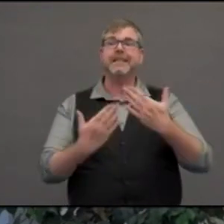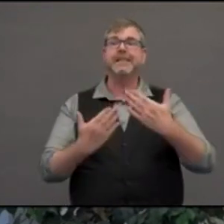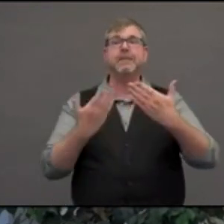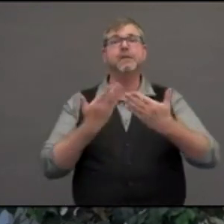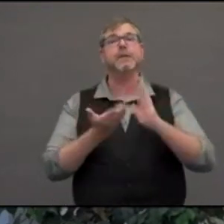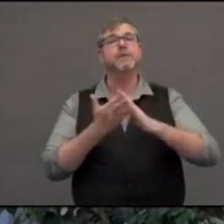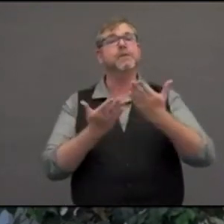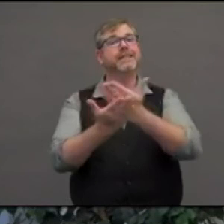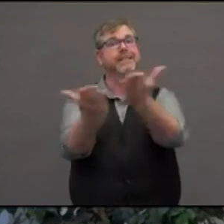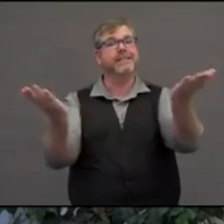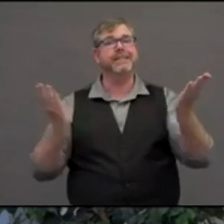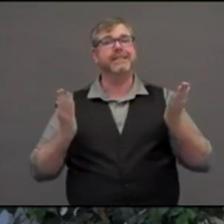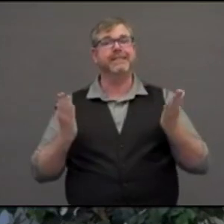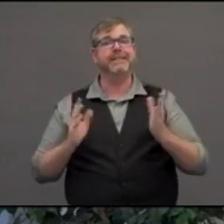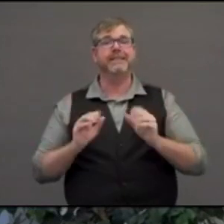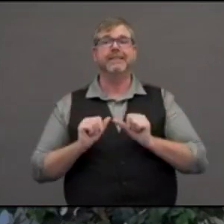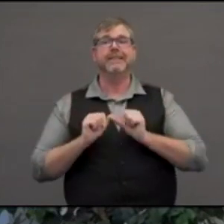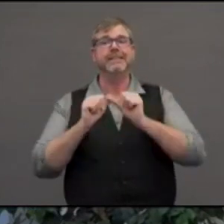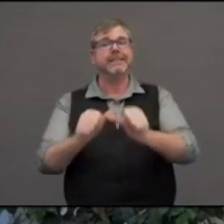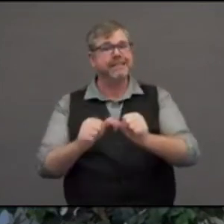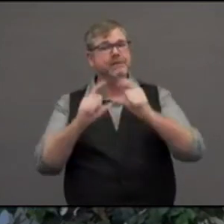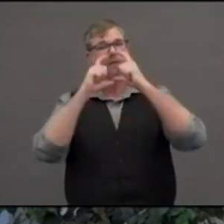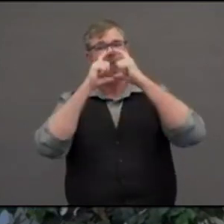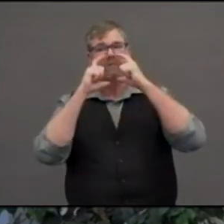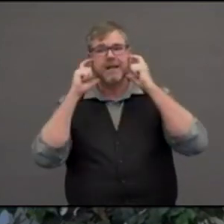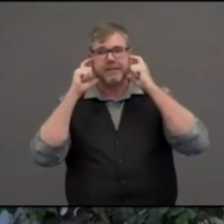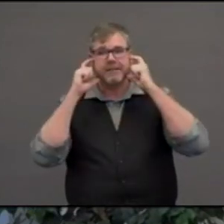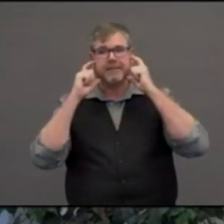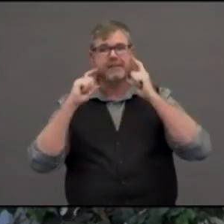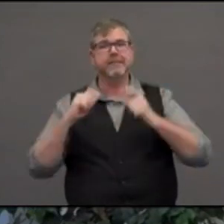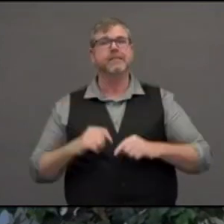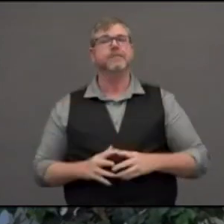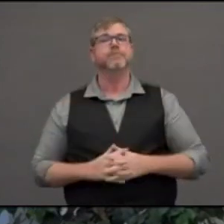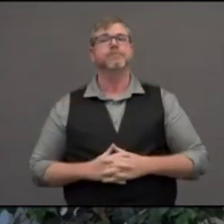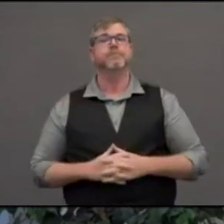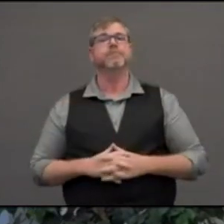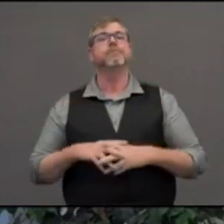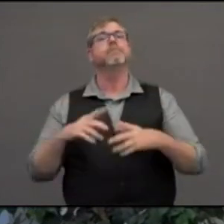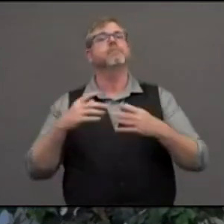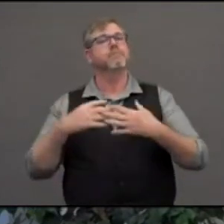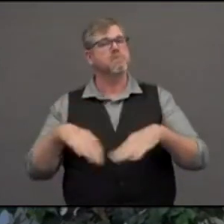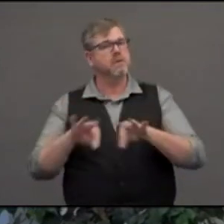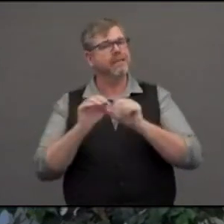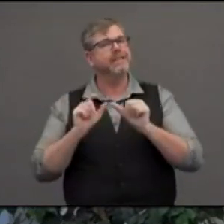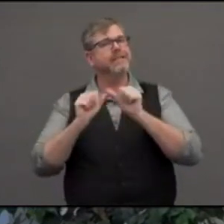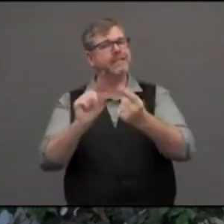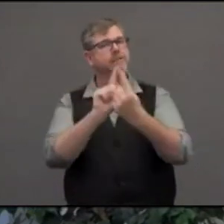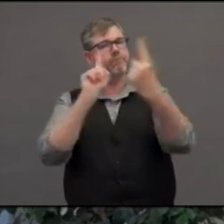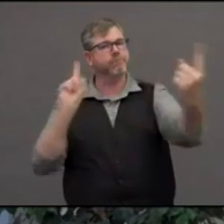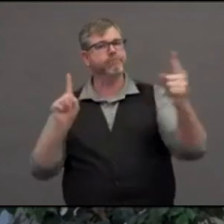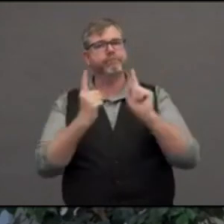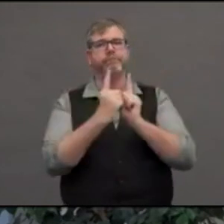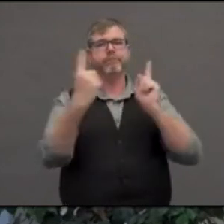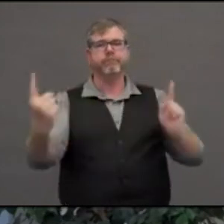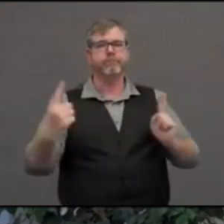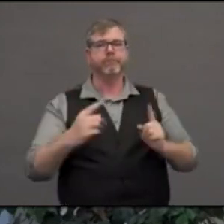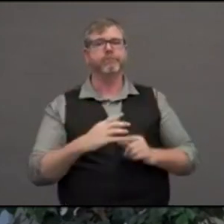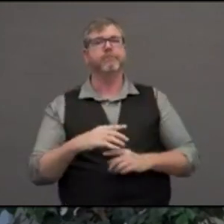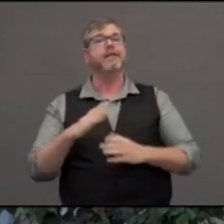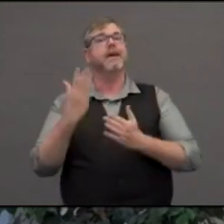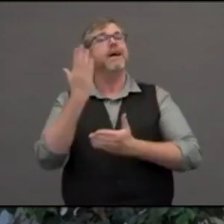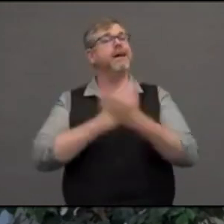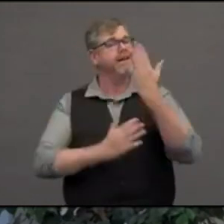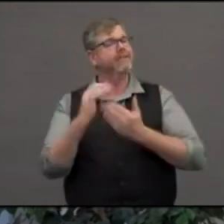Keep wearing your face covering, practice that physical distance, and wash your hands frequently. For any